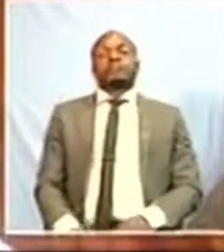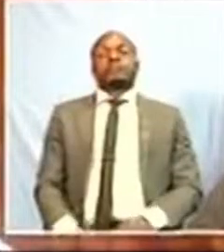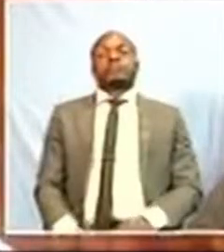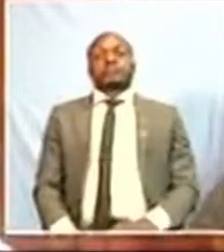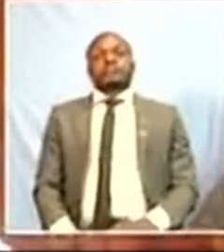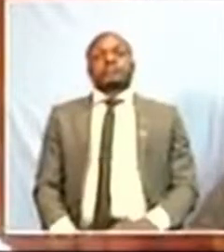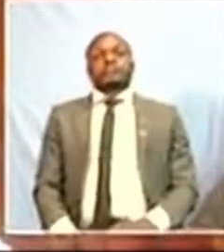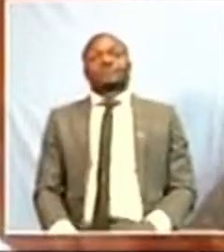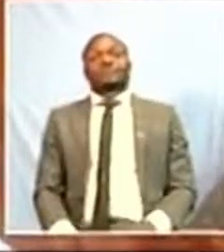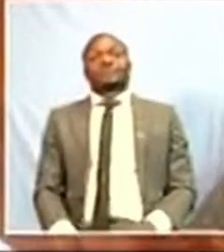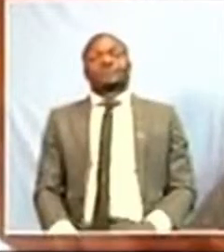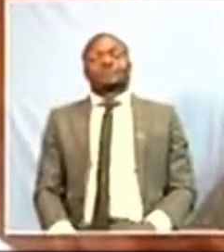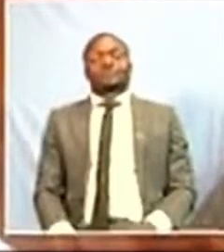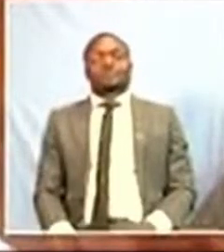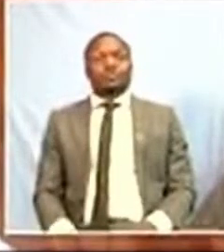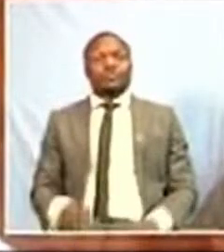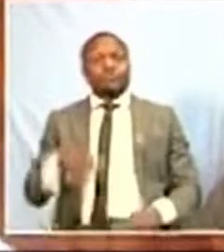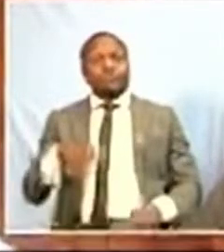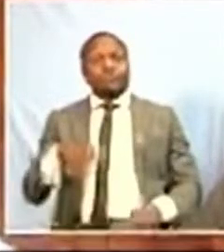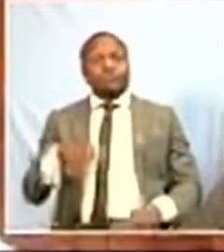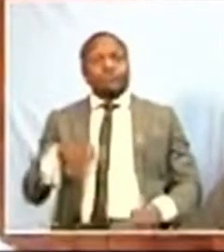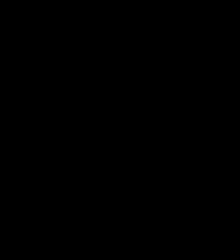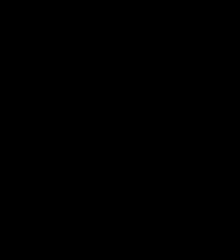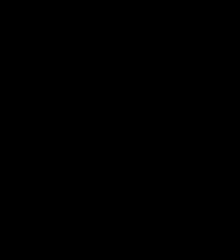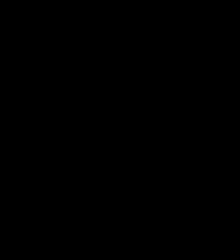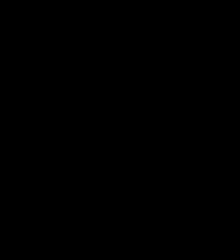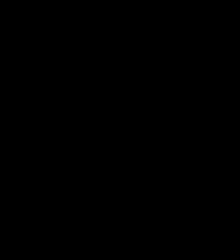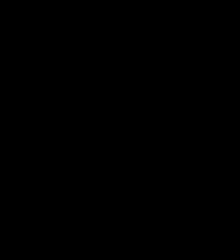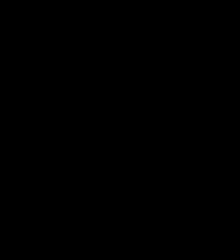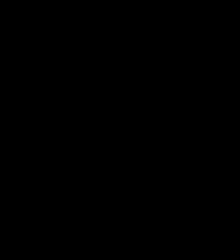On Chair. And if you